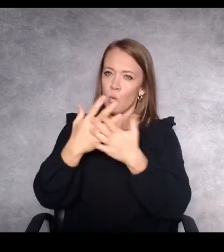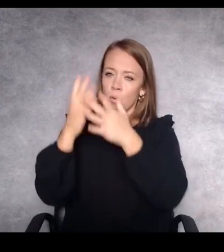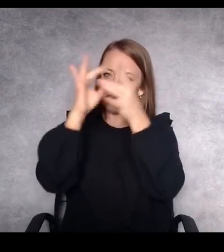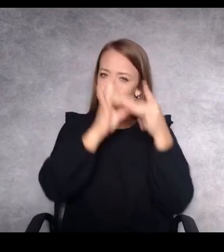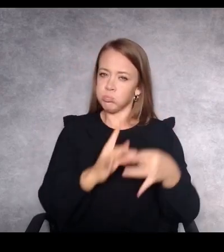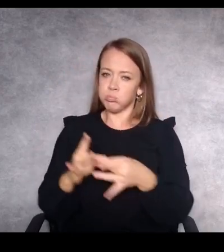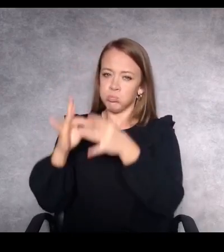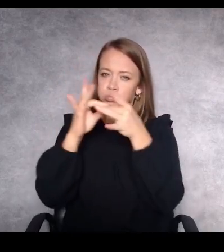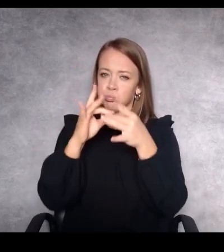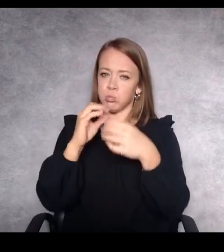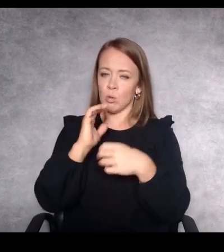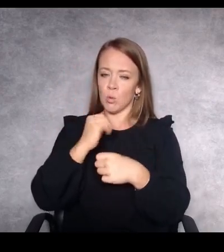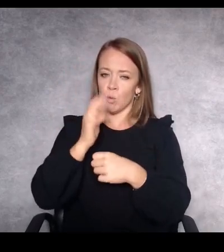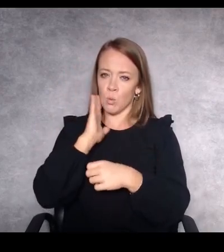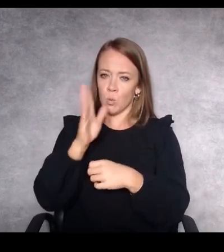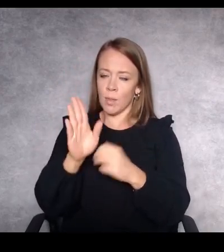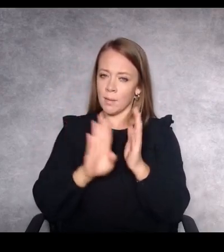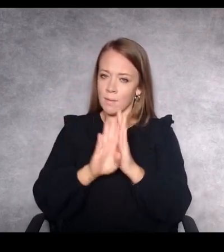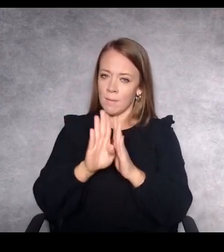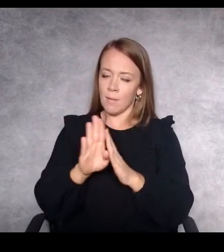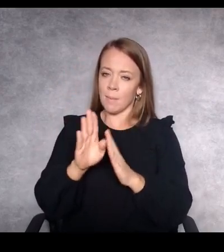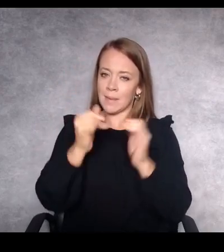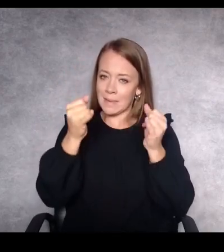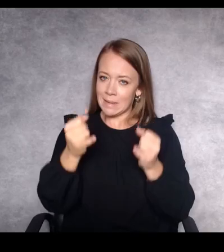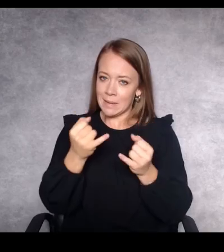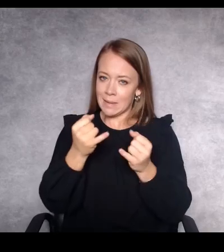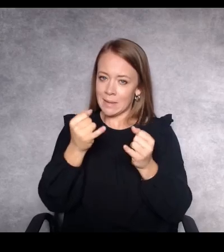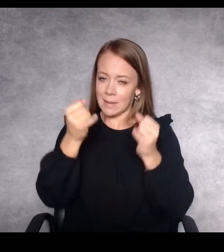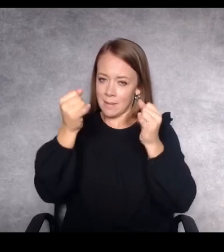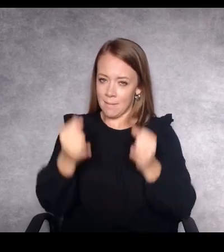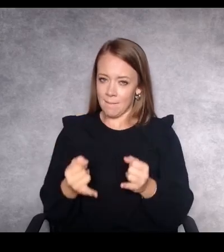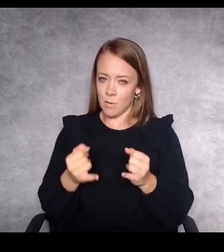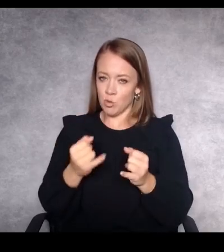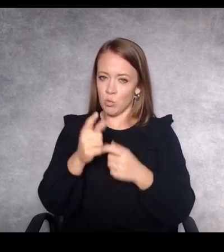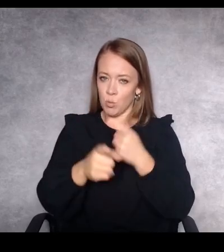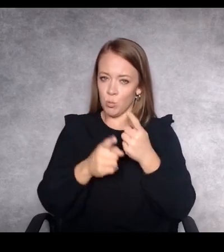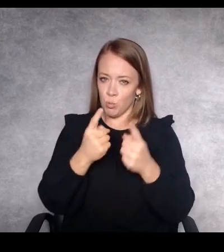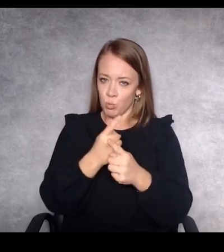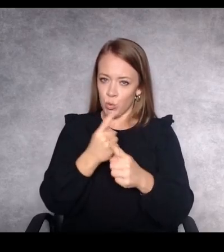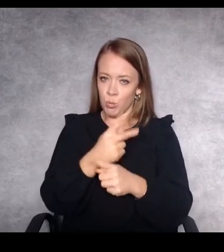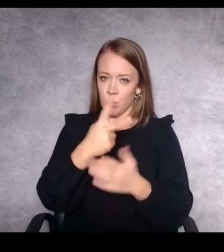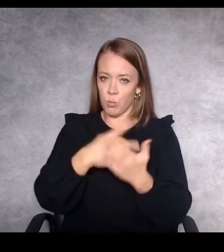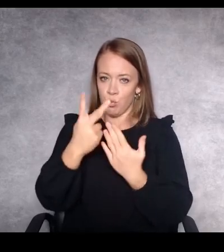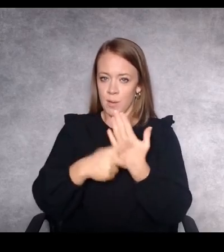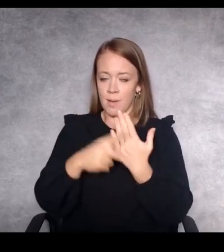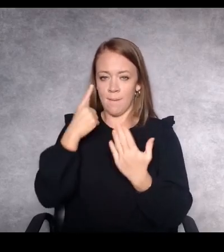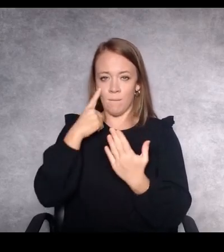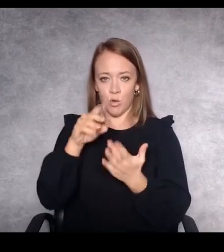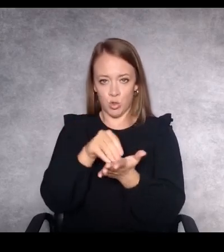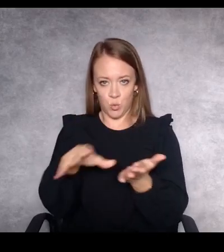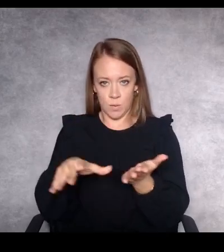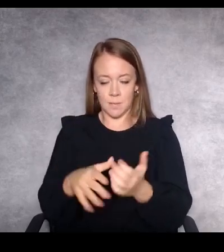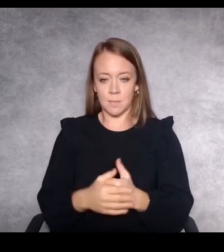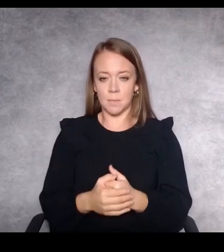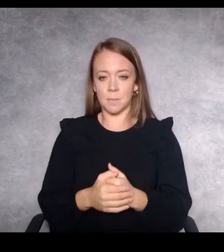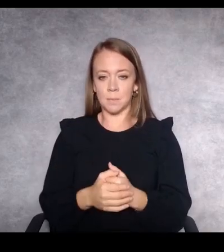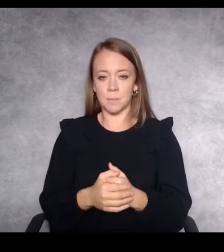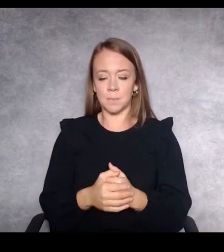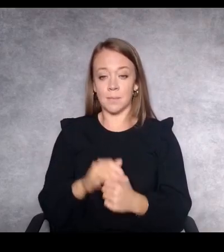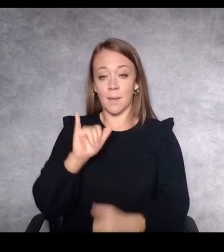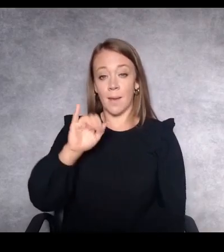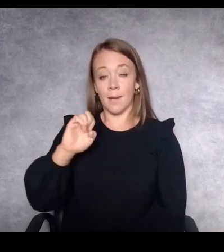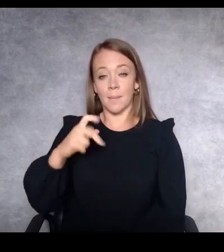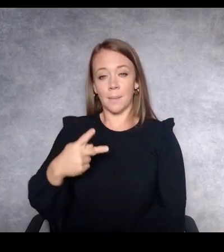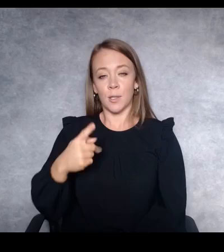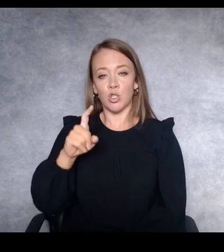of the IEP will make up an individualized and appropriate program for students. The IEP should